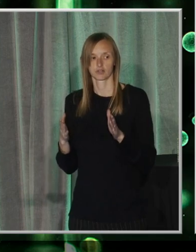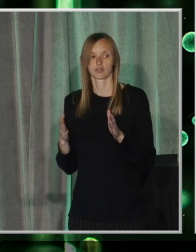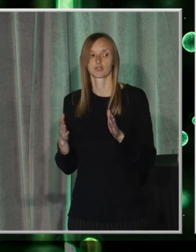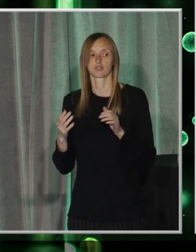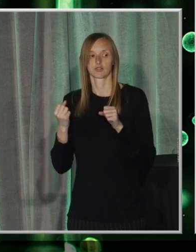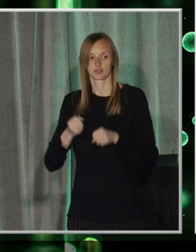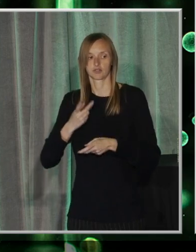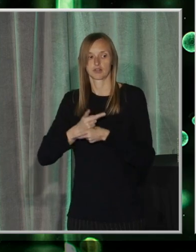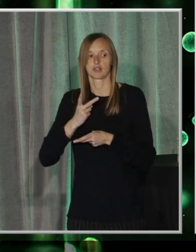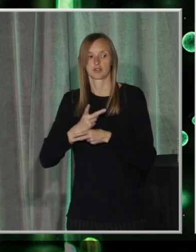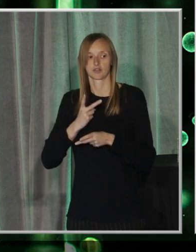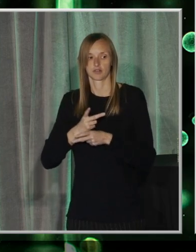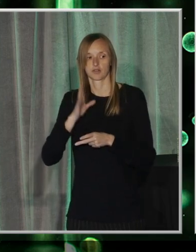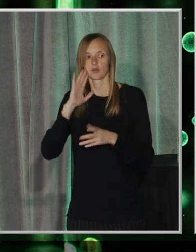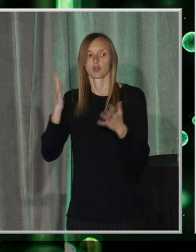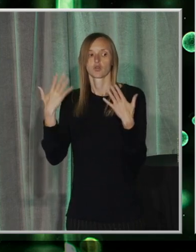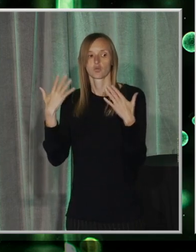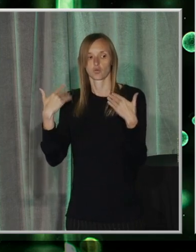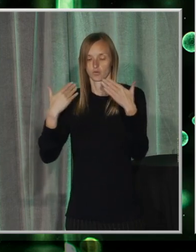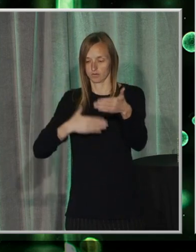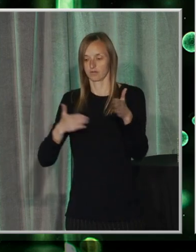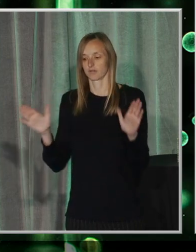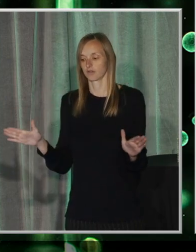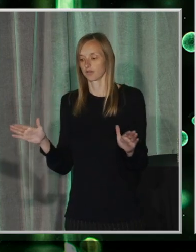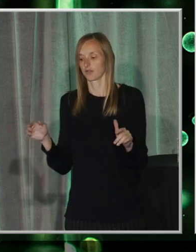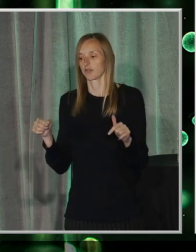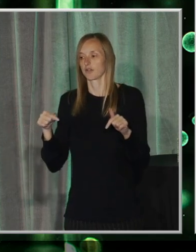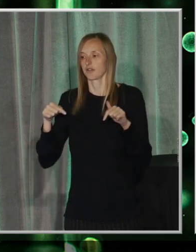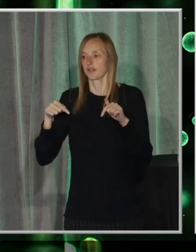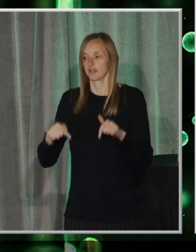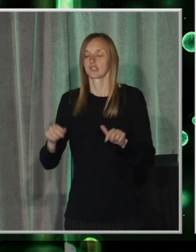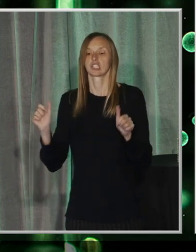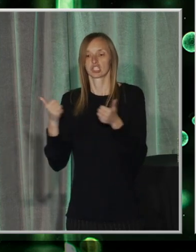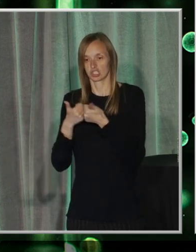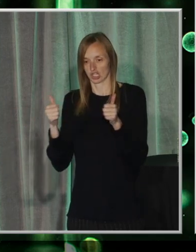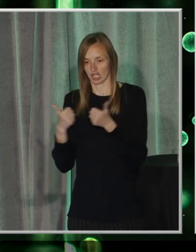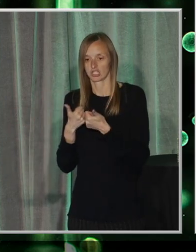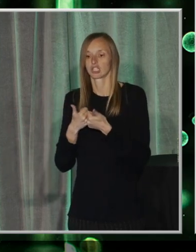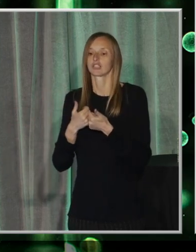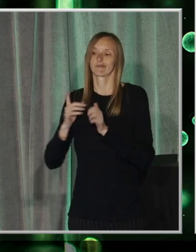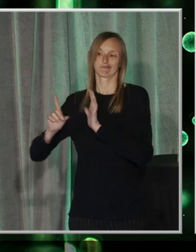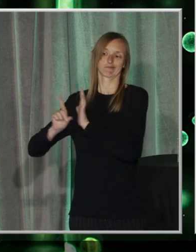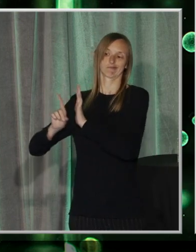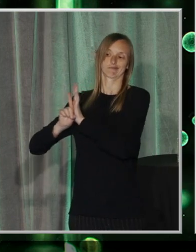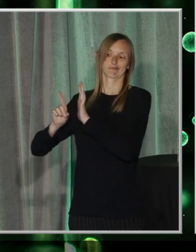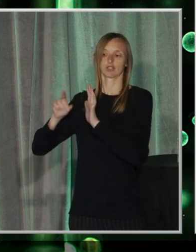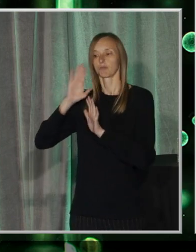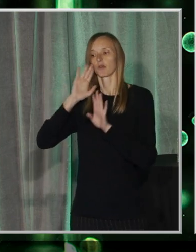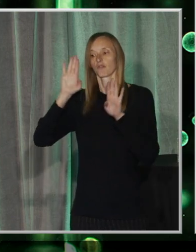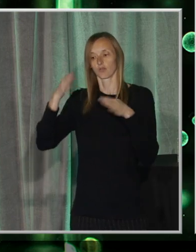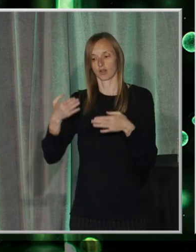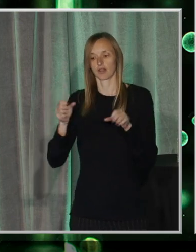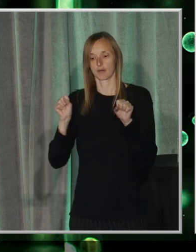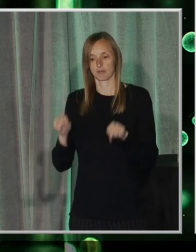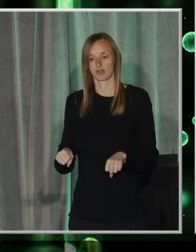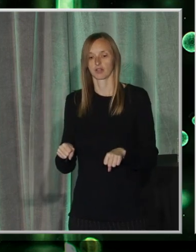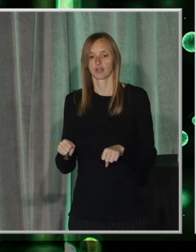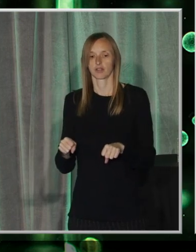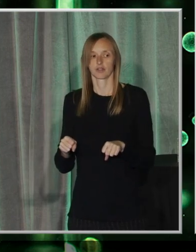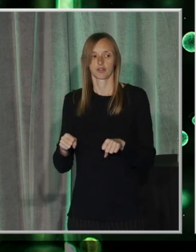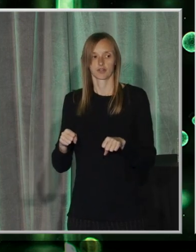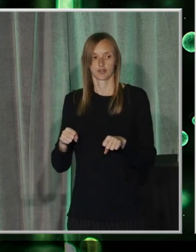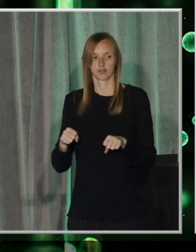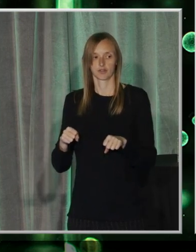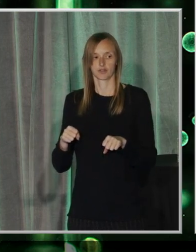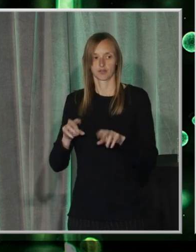we found that this will be challenges, but we are focusing, we will be educating through workshop and try